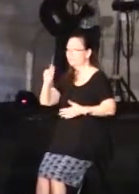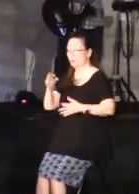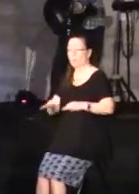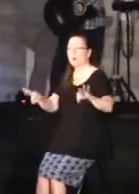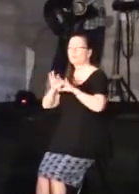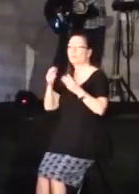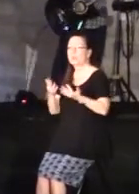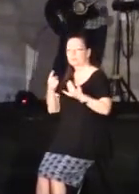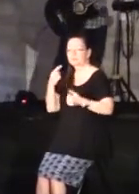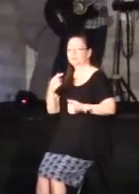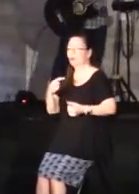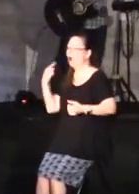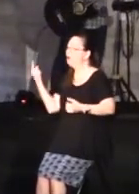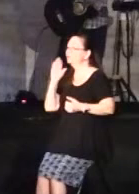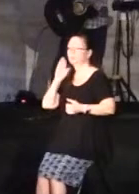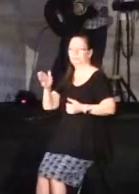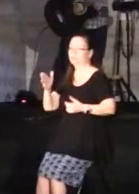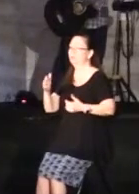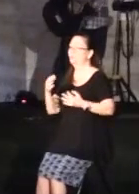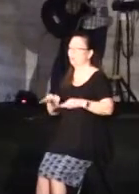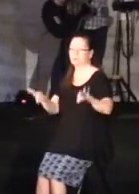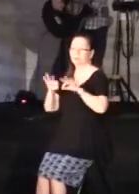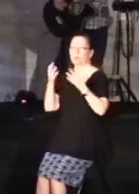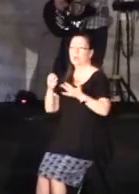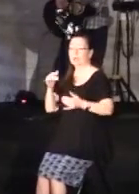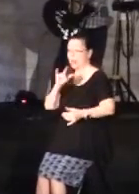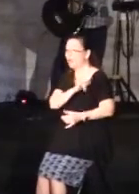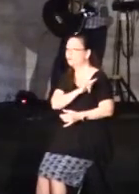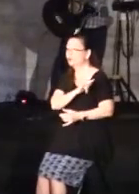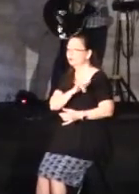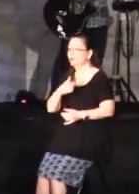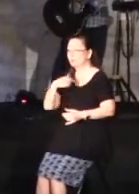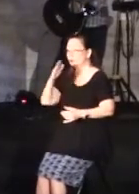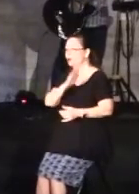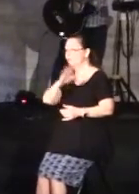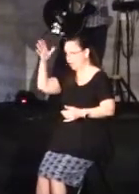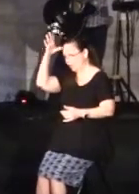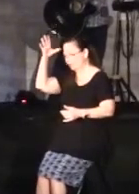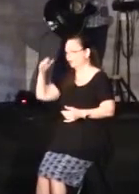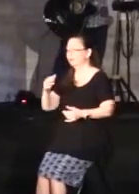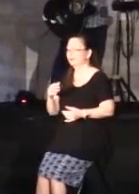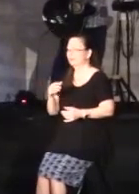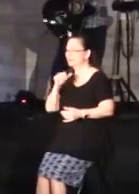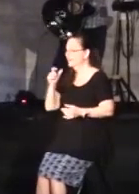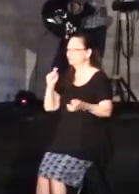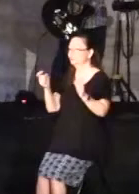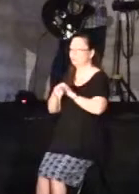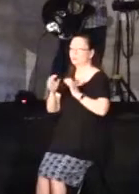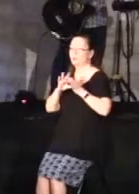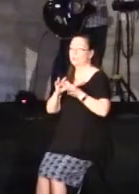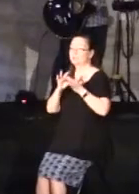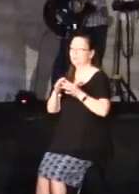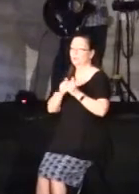wait, and she'll always be worth the wait, because I love her, and I'm her father, and I wouldn't change a relationship